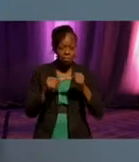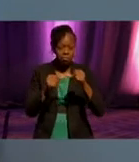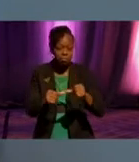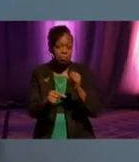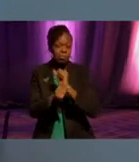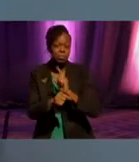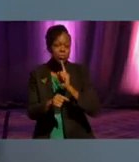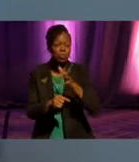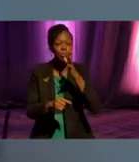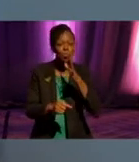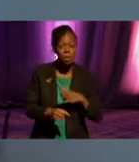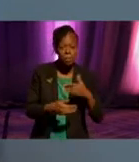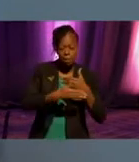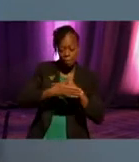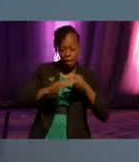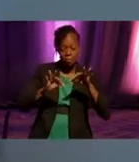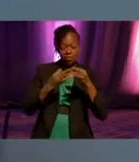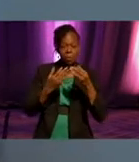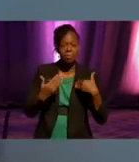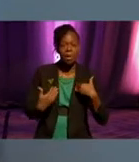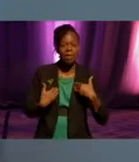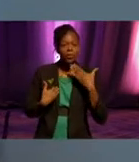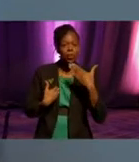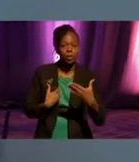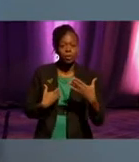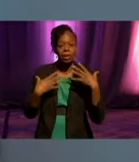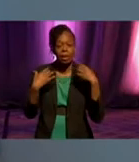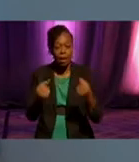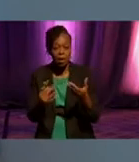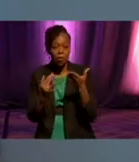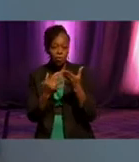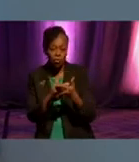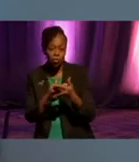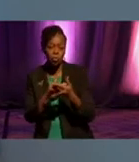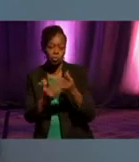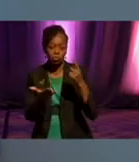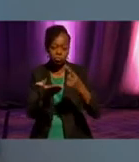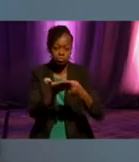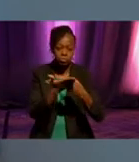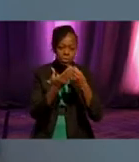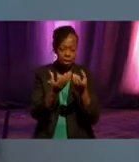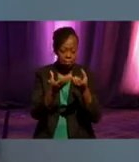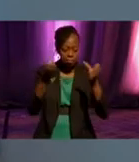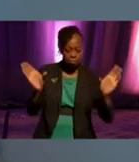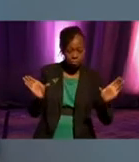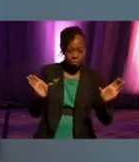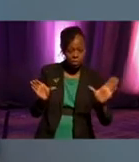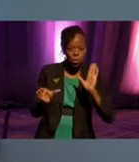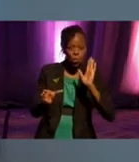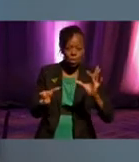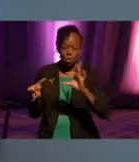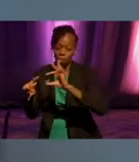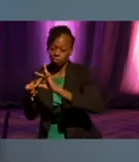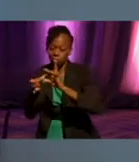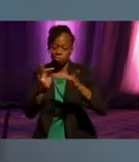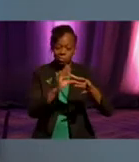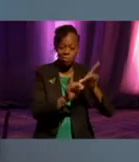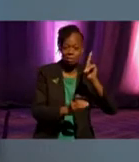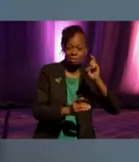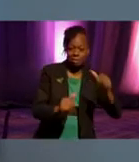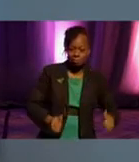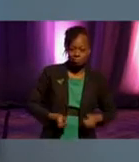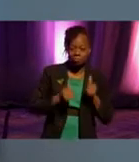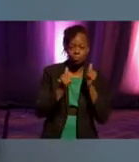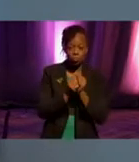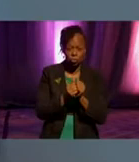through panel discussions and community-led breakout sessions that were developed to connect district residents with resources, both